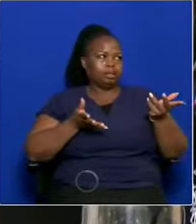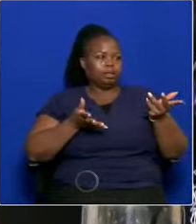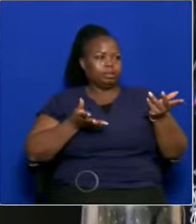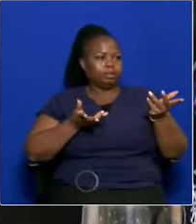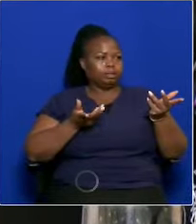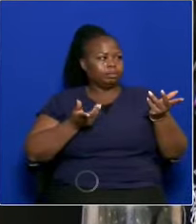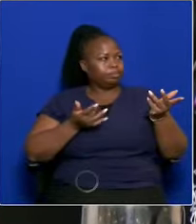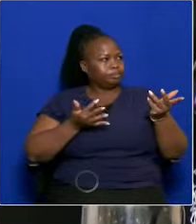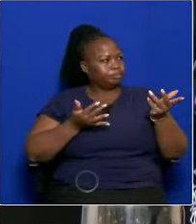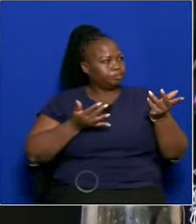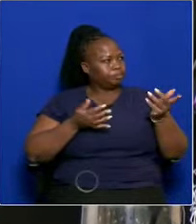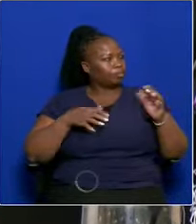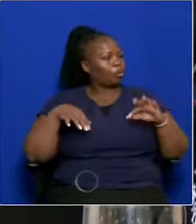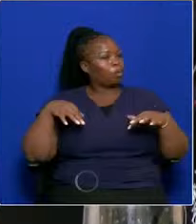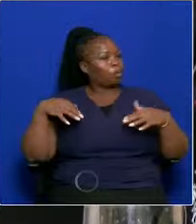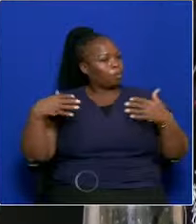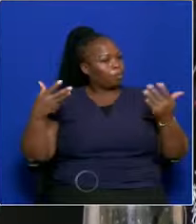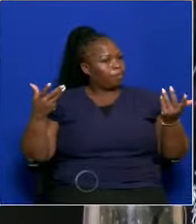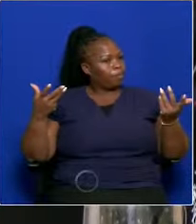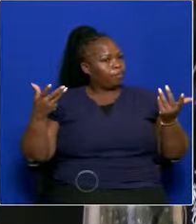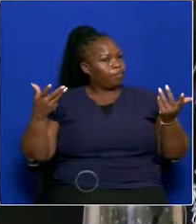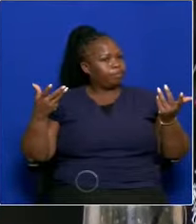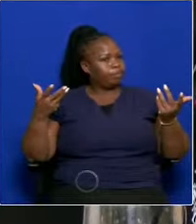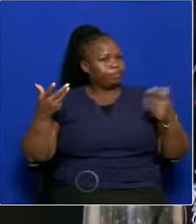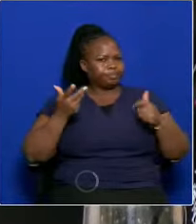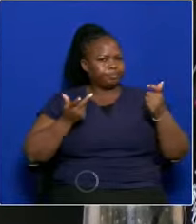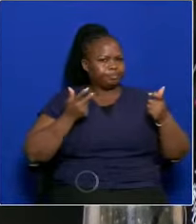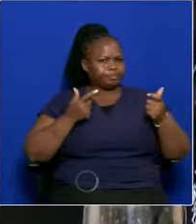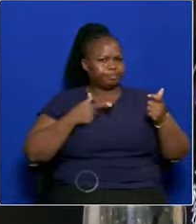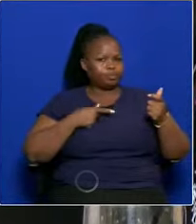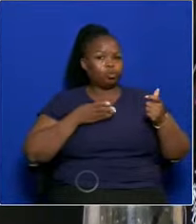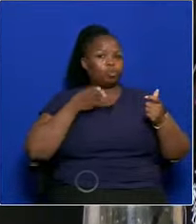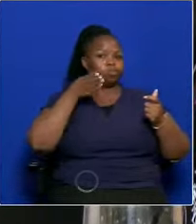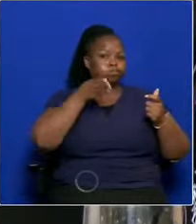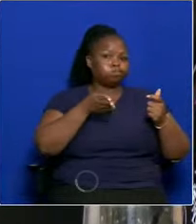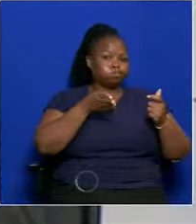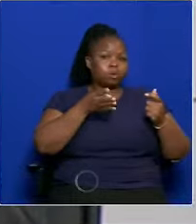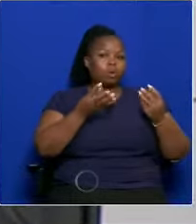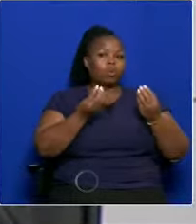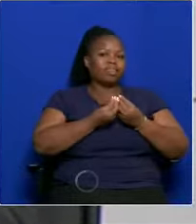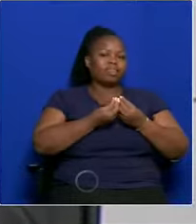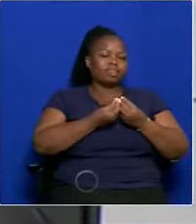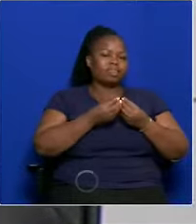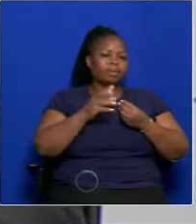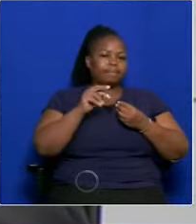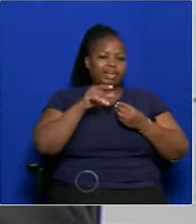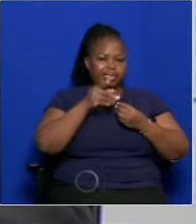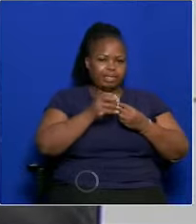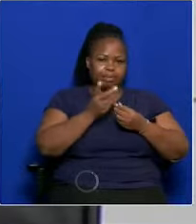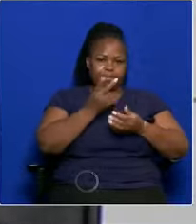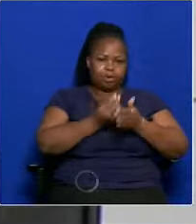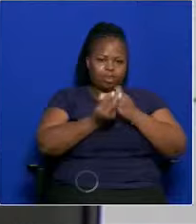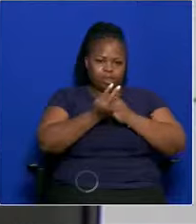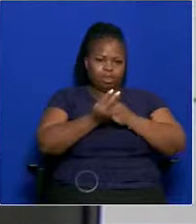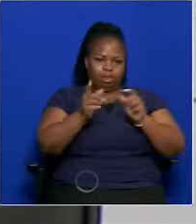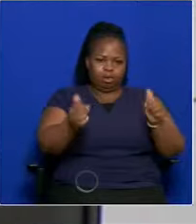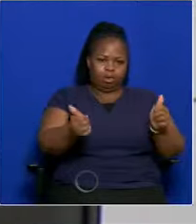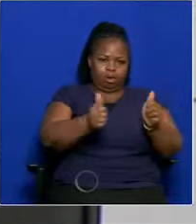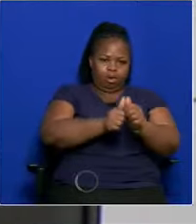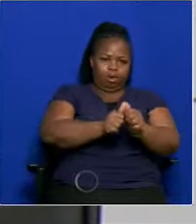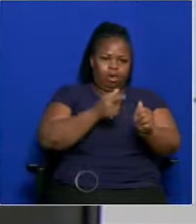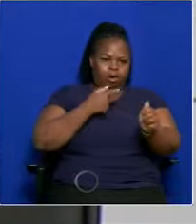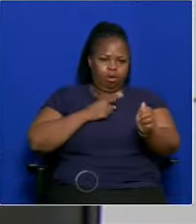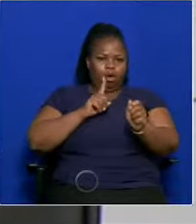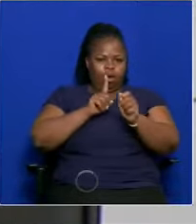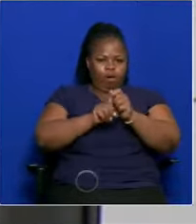or because you would find him with Mr. Mbilini. Yes. Do you recall the